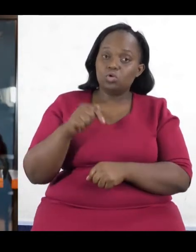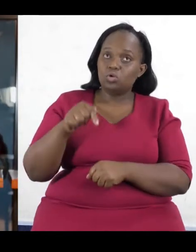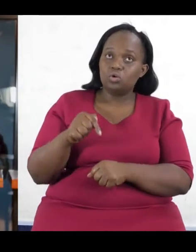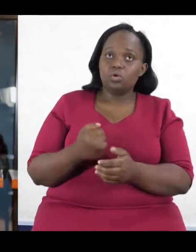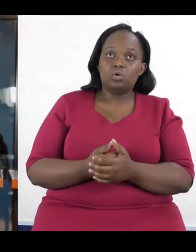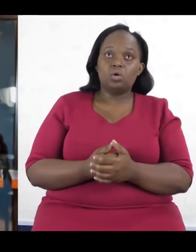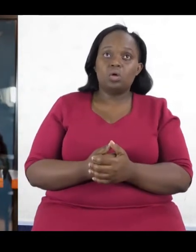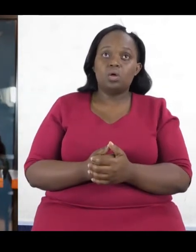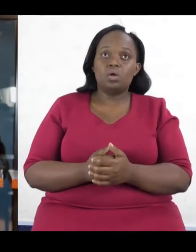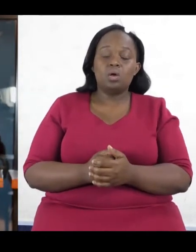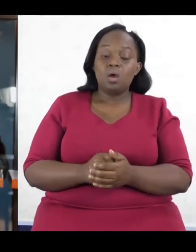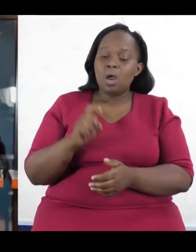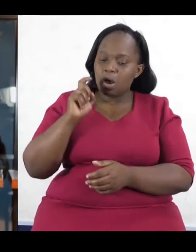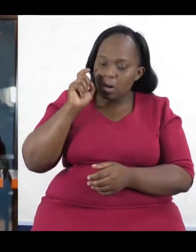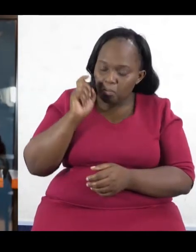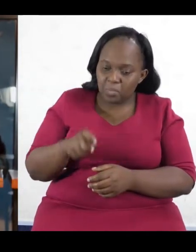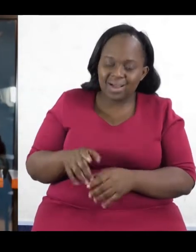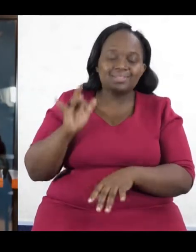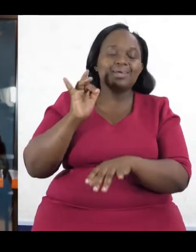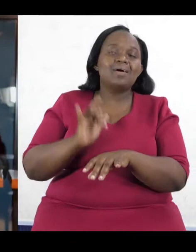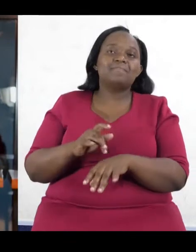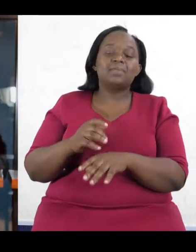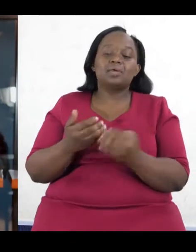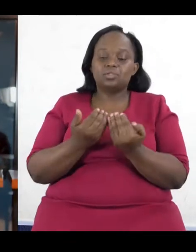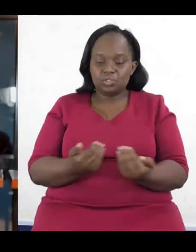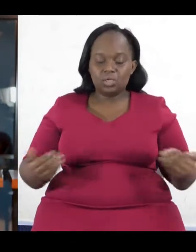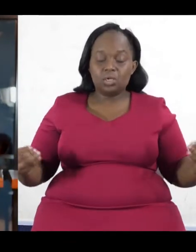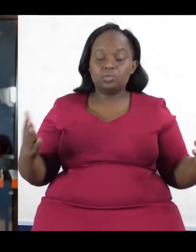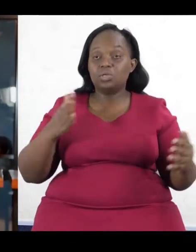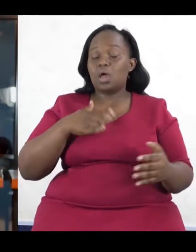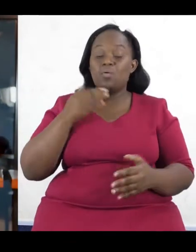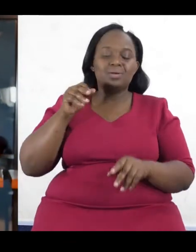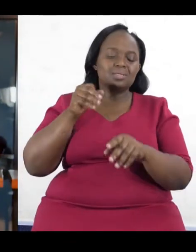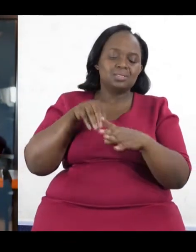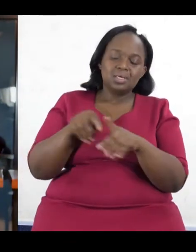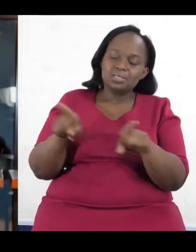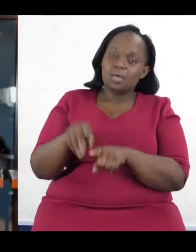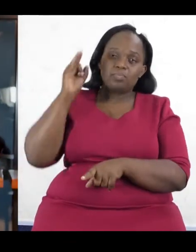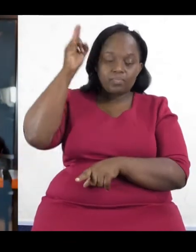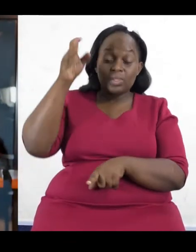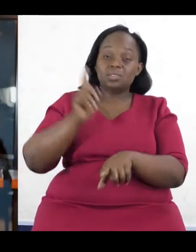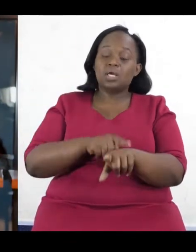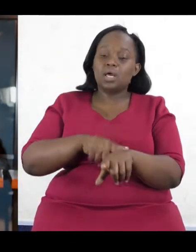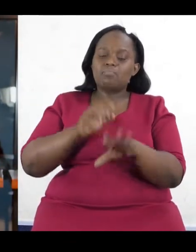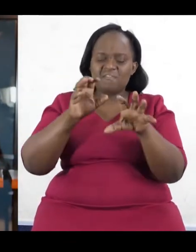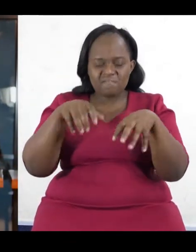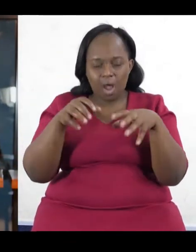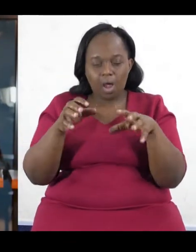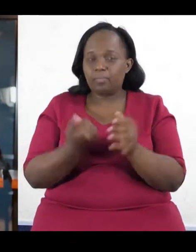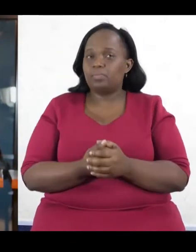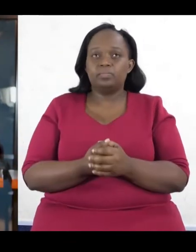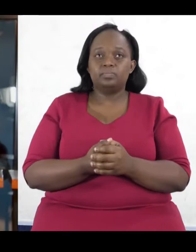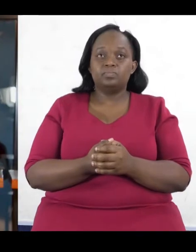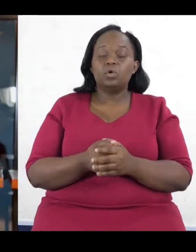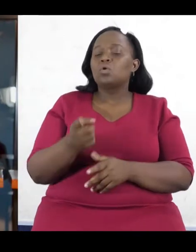should be cognizant of our children and great-grandchildren who are coming tomorrow. So that when we are doing agricultural practices,